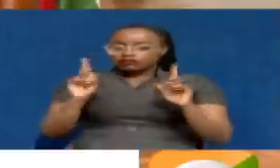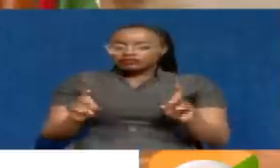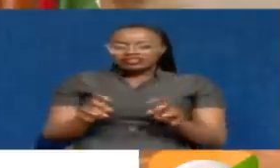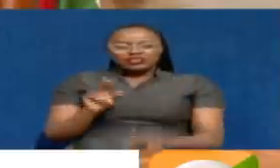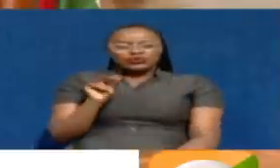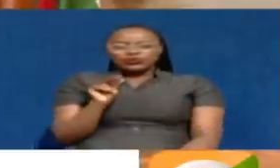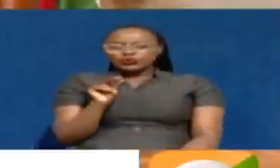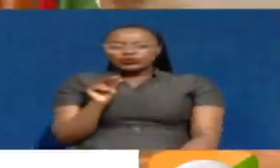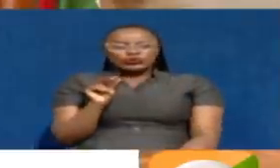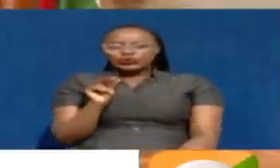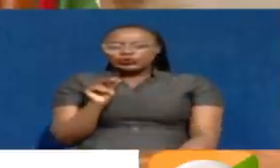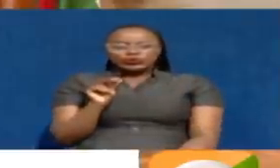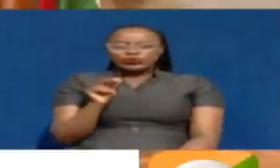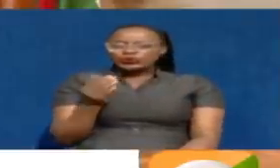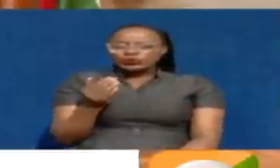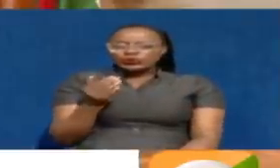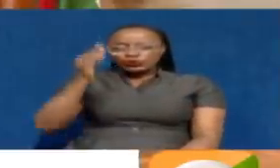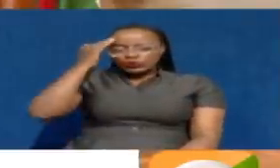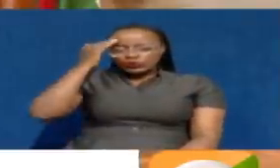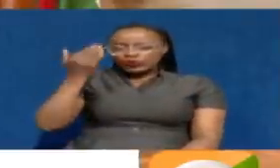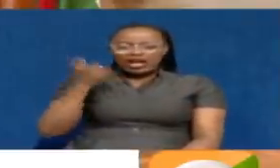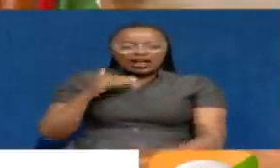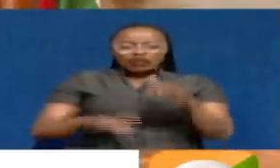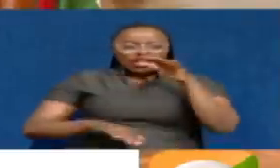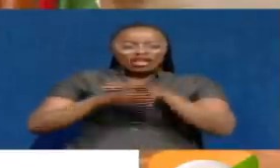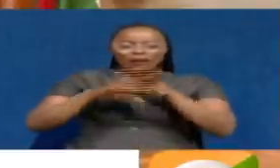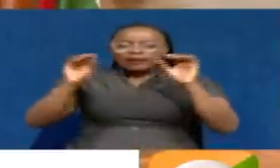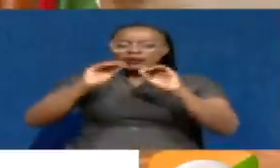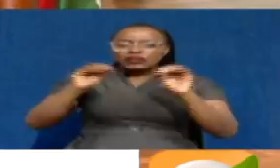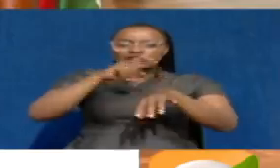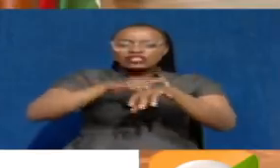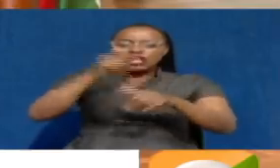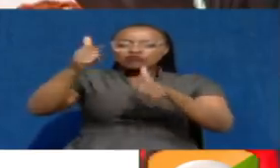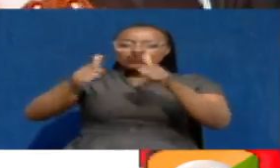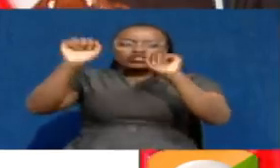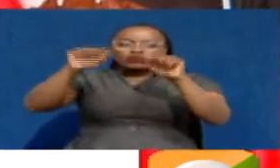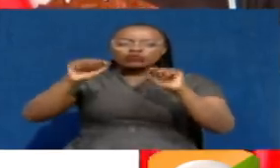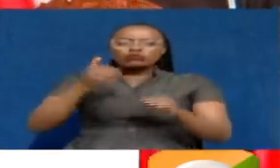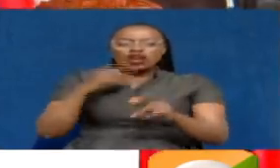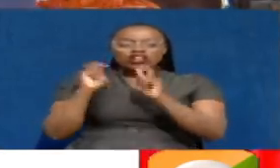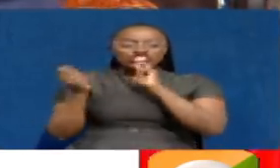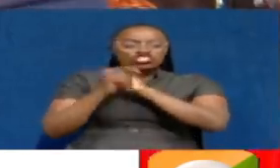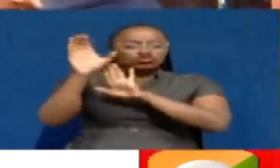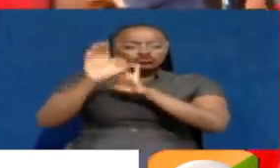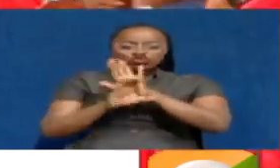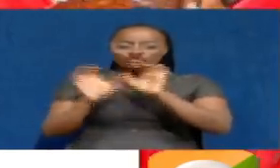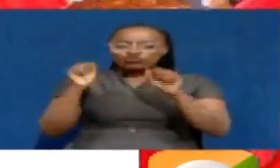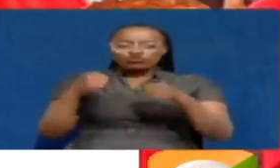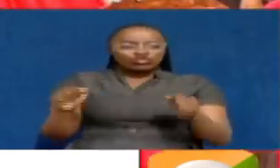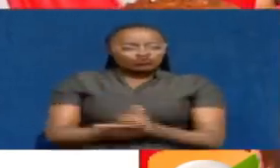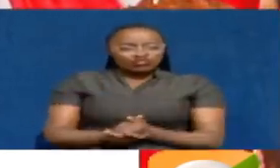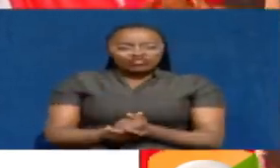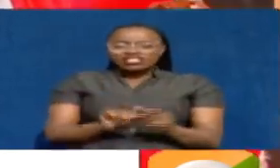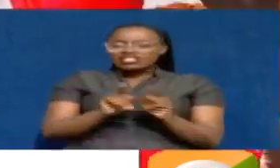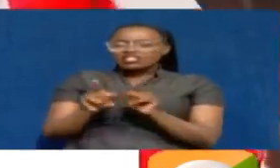No, there is really no limit to the time you can have a referendum.